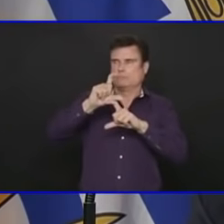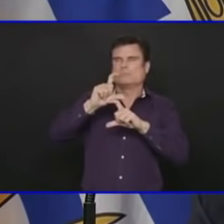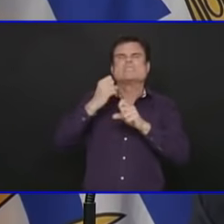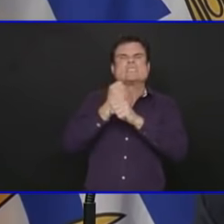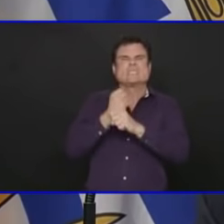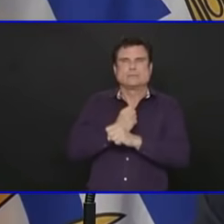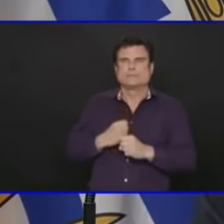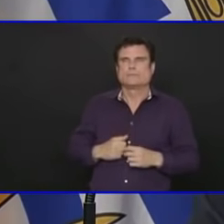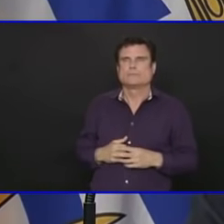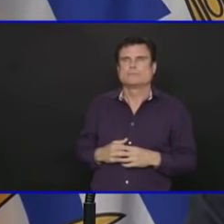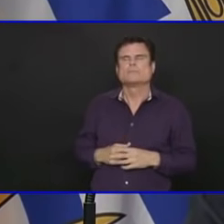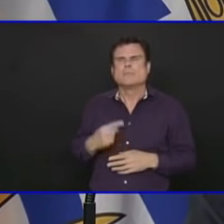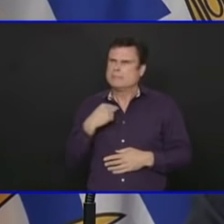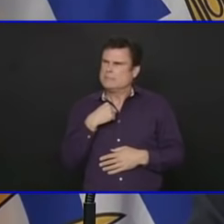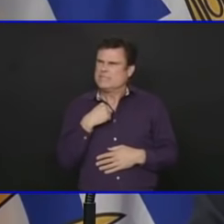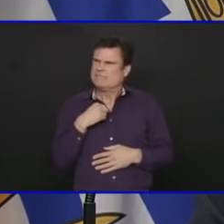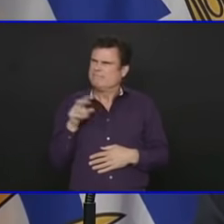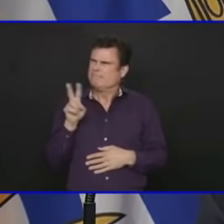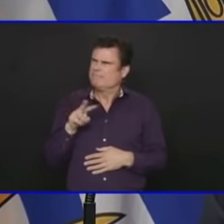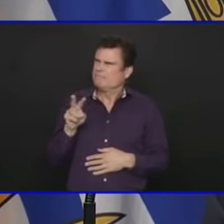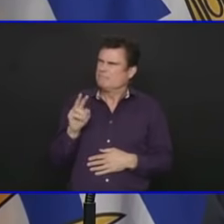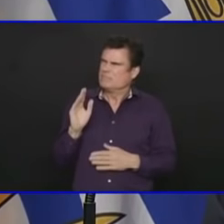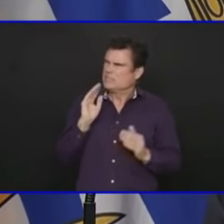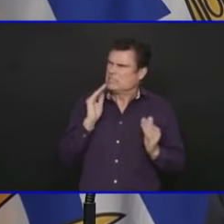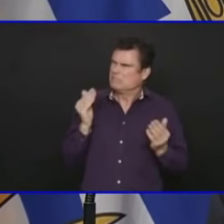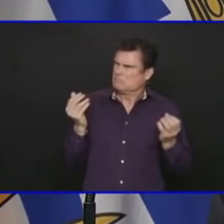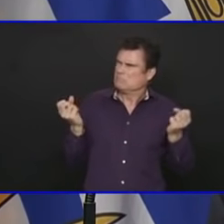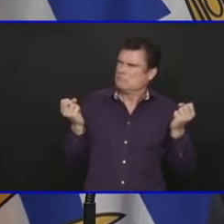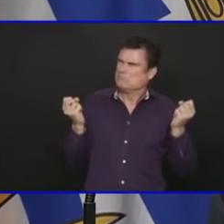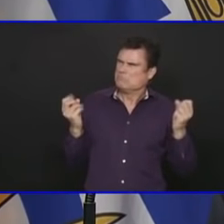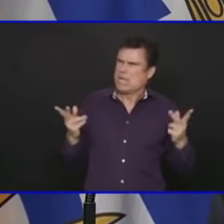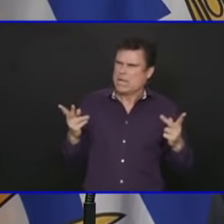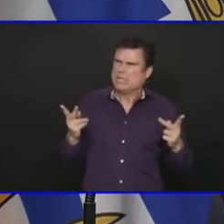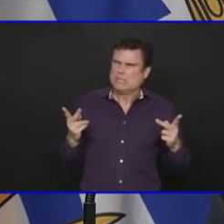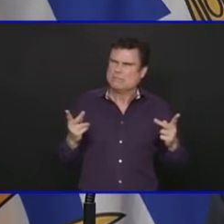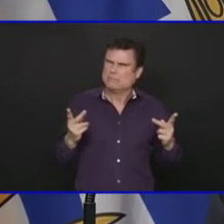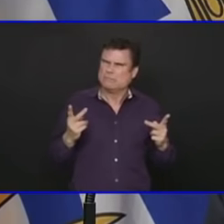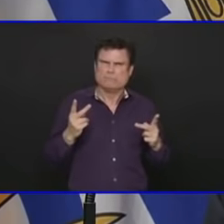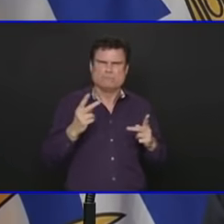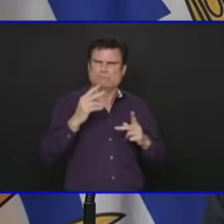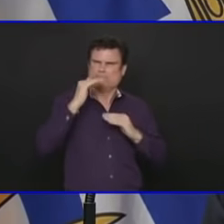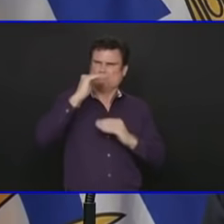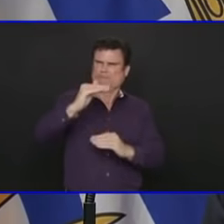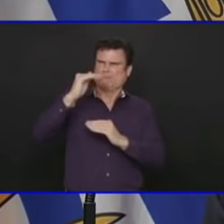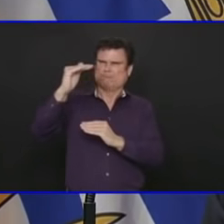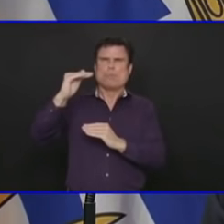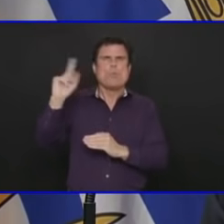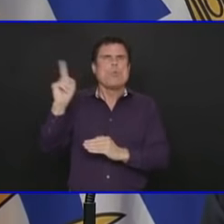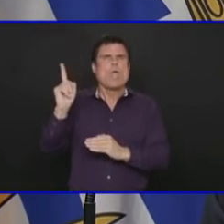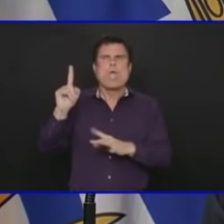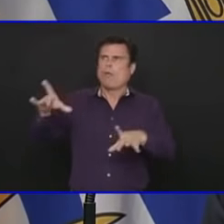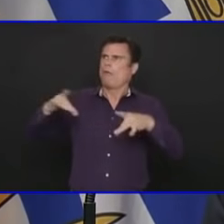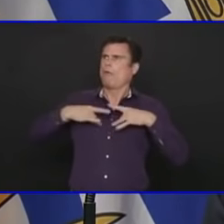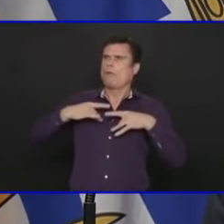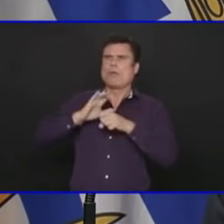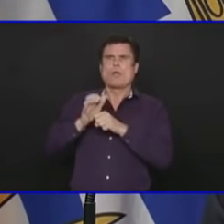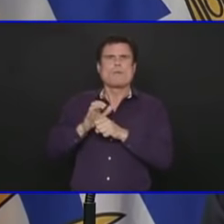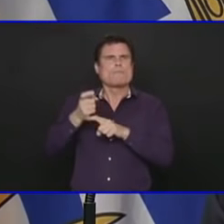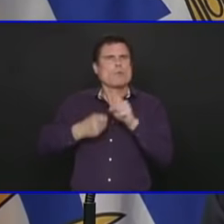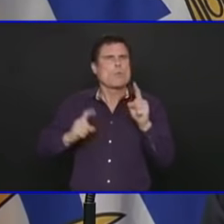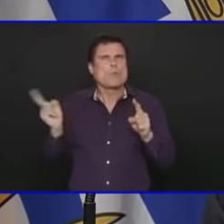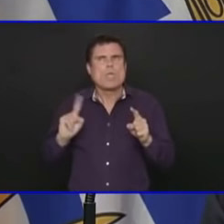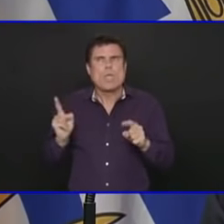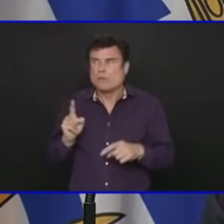would expect in a situation like this, and are you comfortable with that number of cases where they couldn't identify the